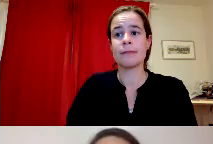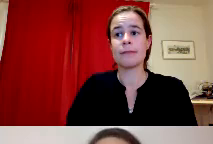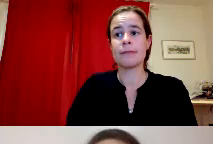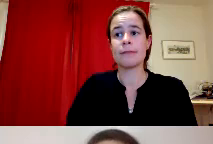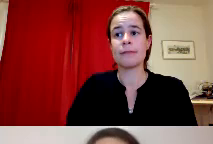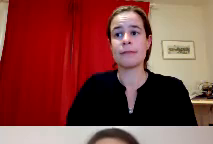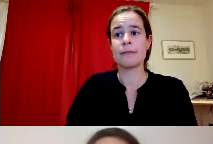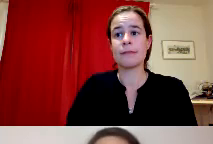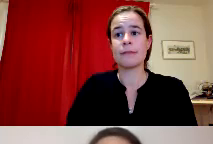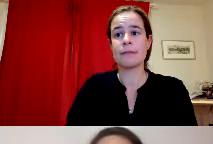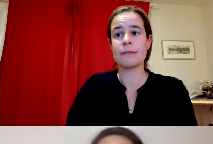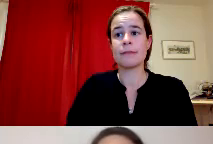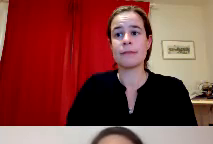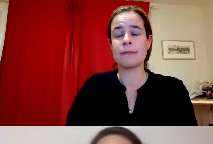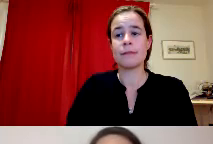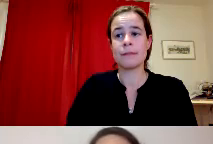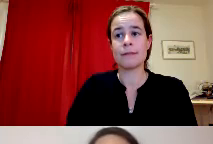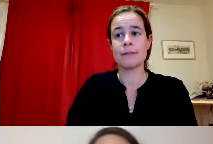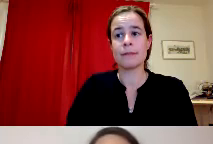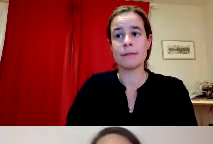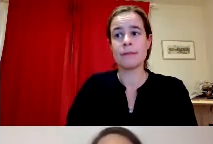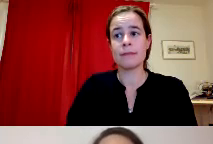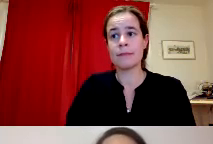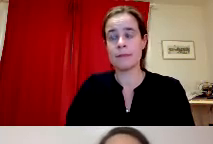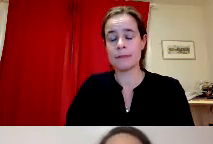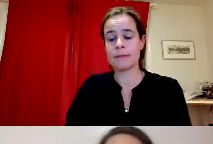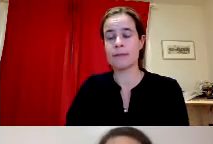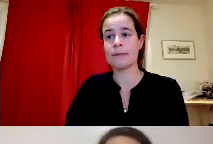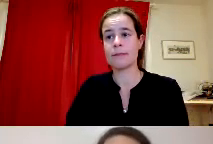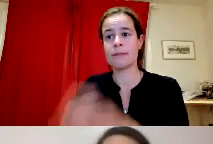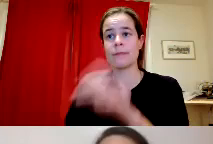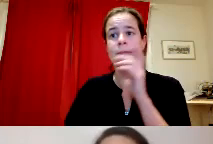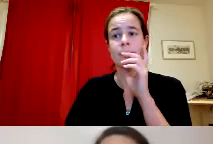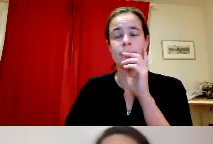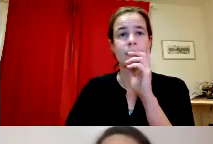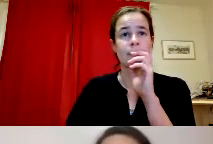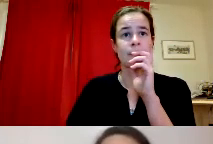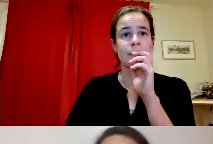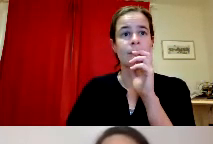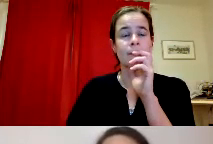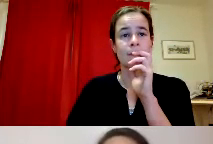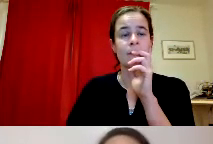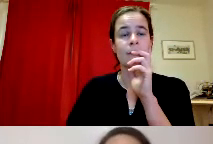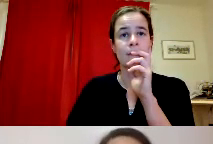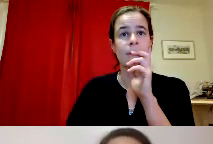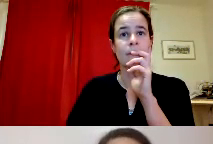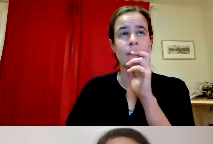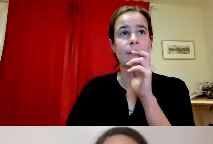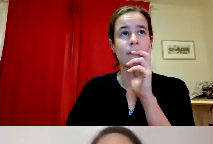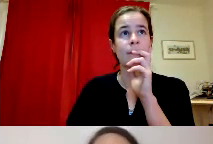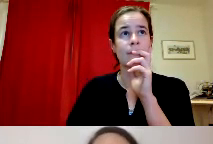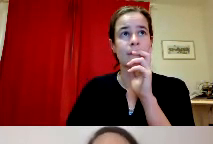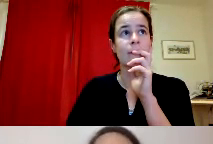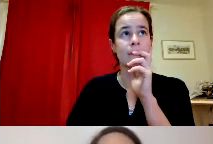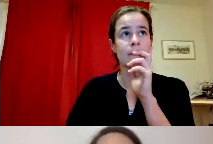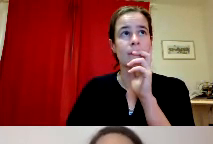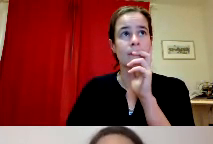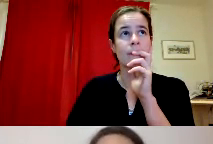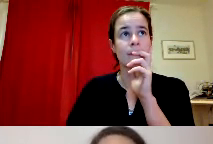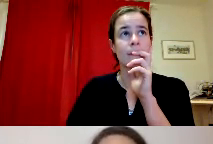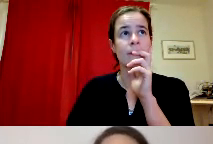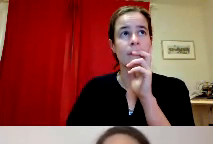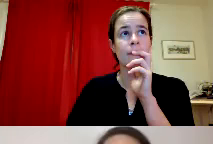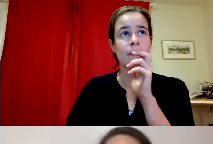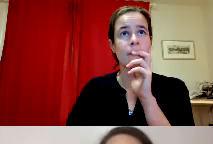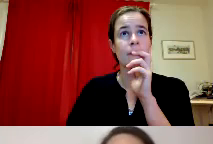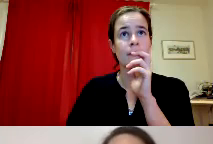we had several comments like this. Guilt or shame from parents over choosing this less